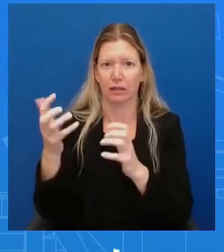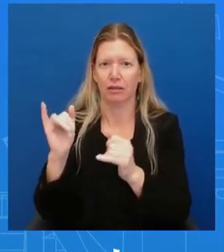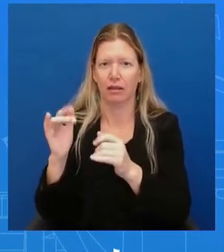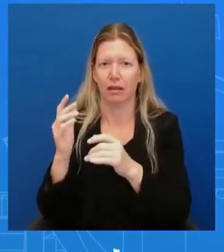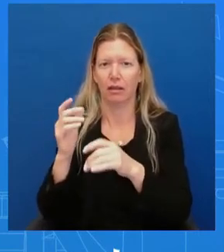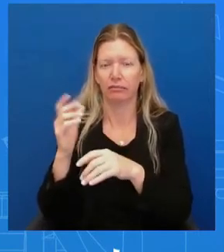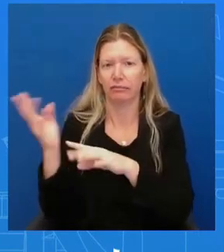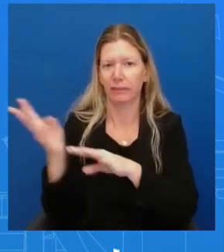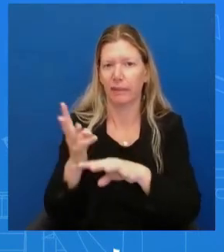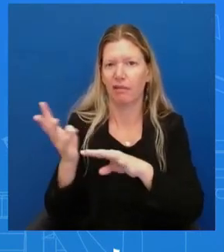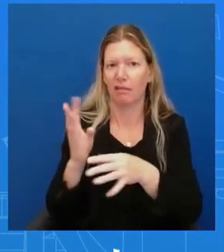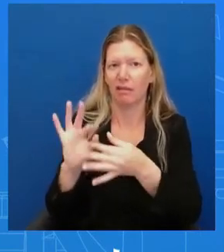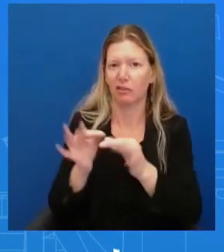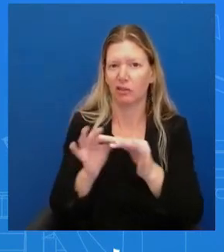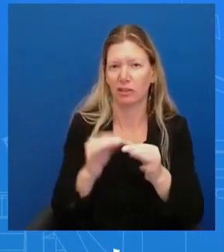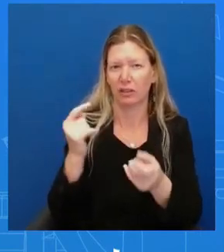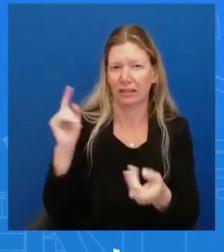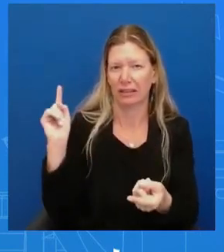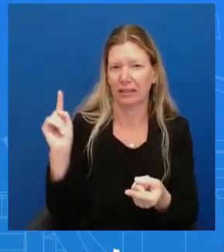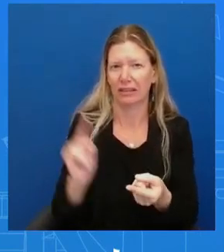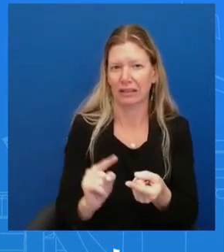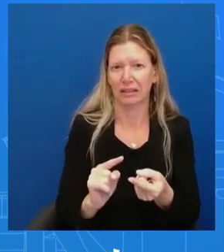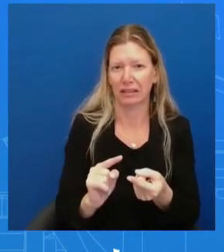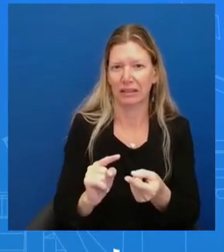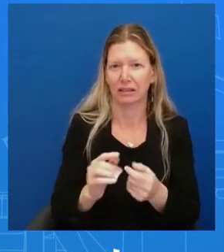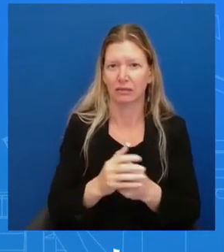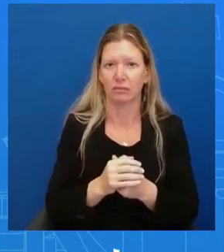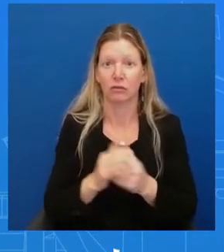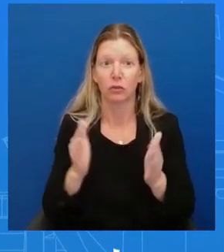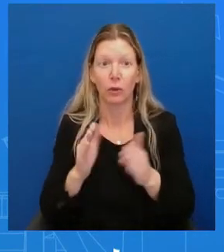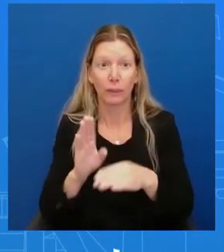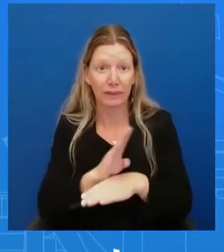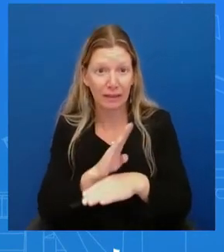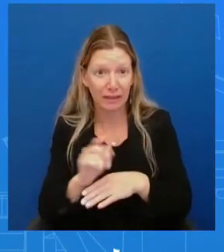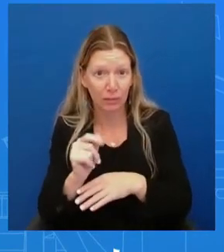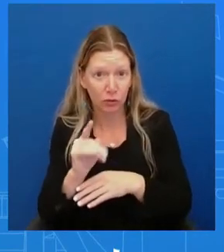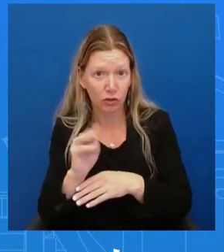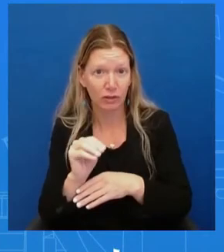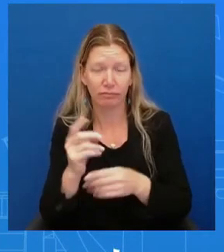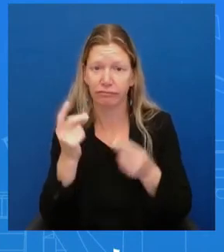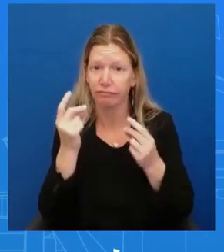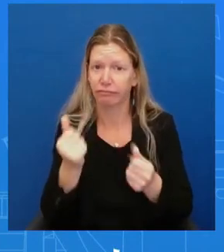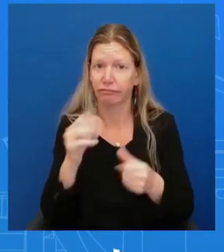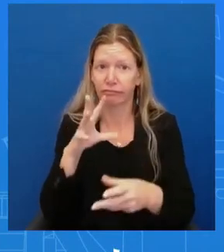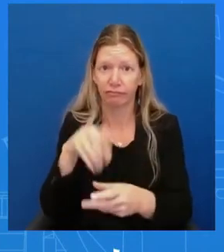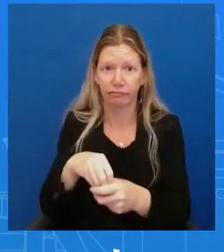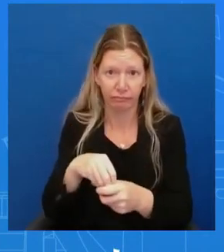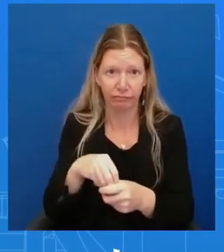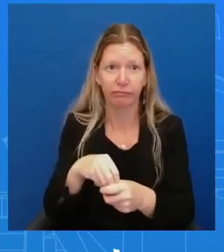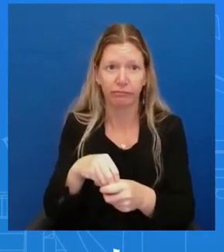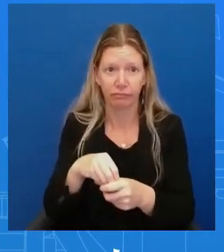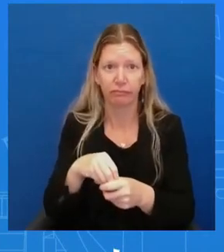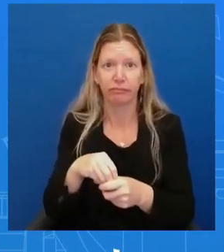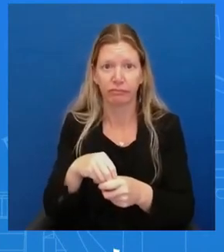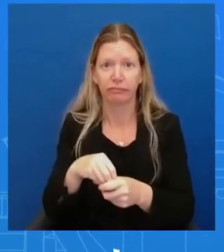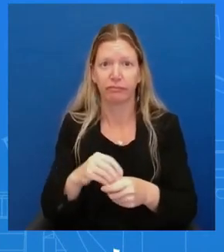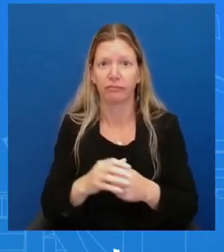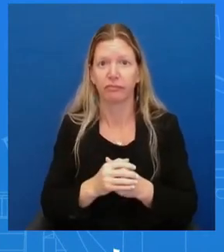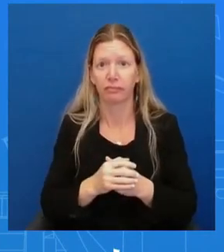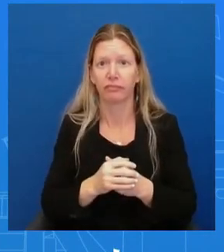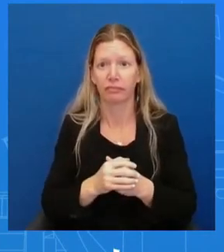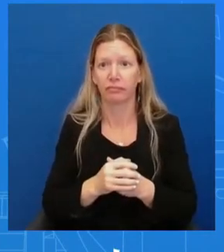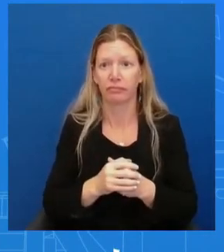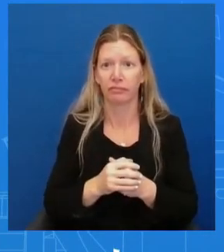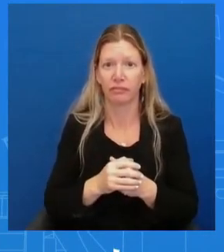activated, obviously. I said this at the top. You have the Department of Labor as well. This is a whole of government approach. The Department of Transportation, we had